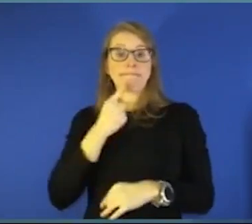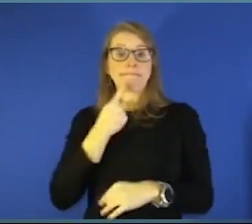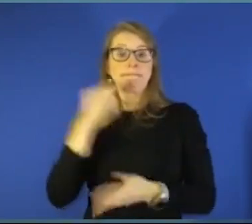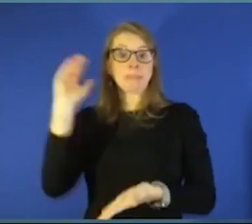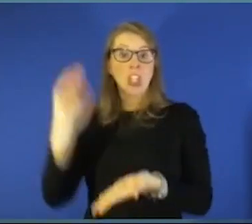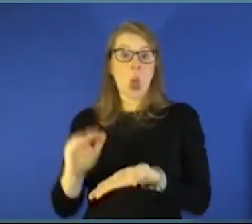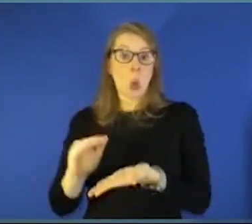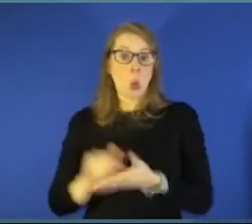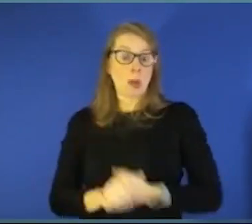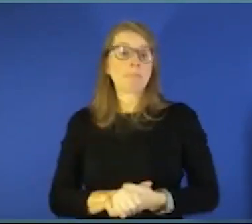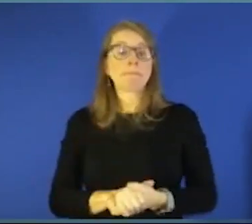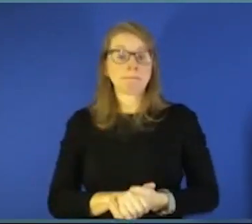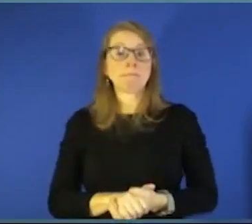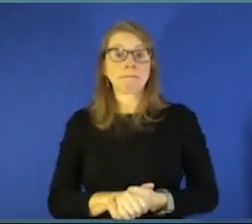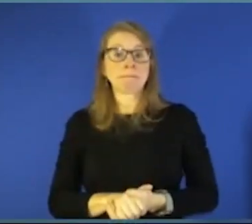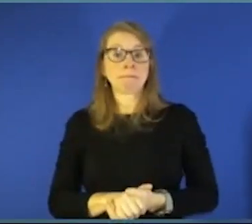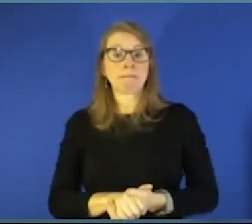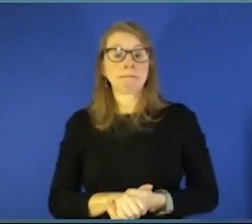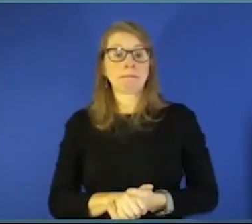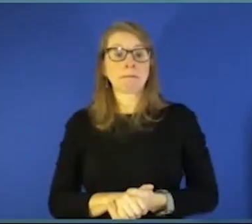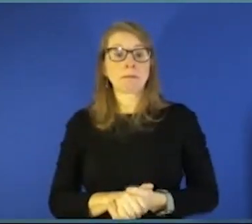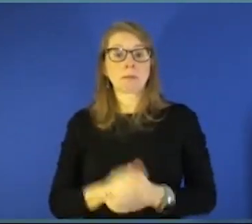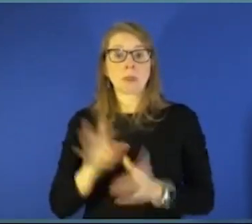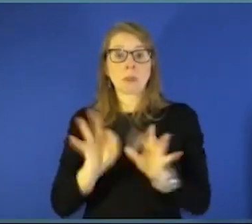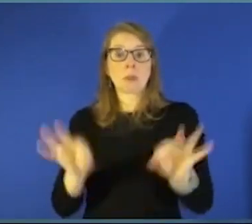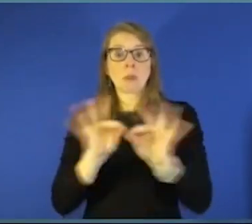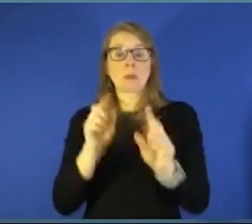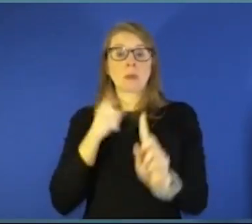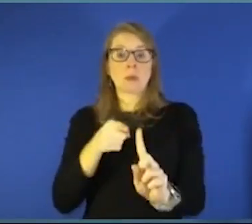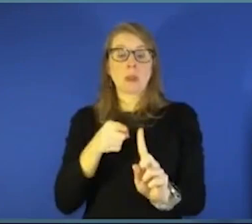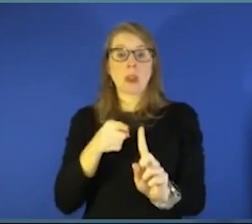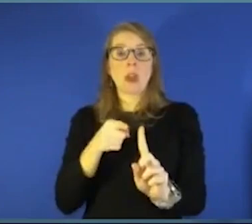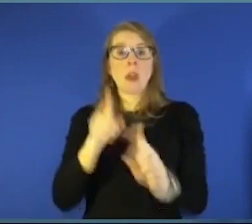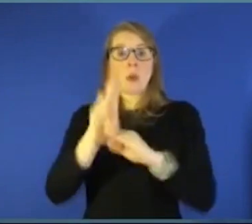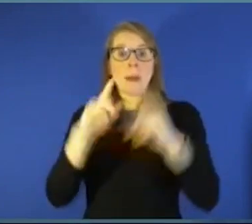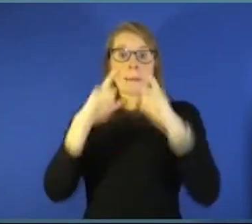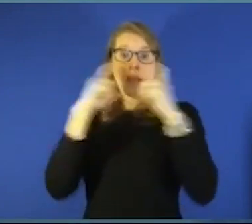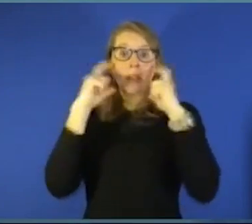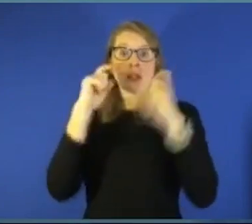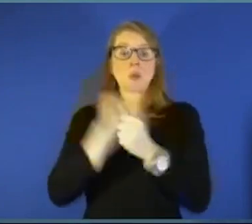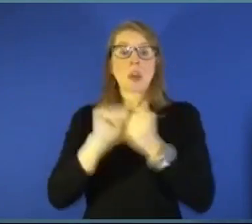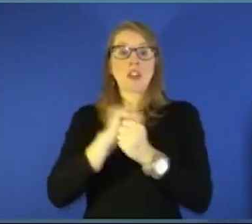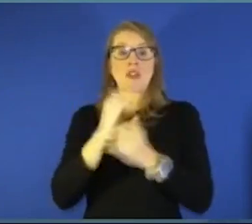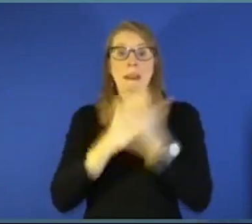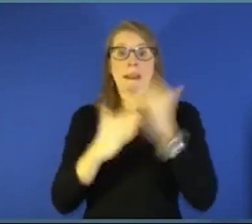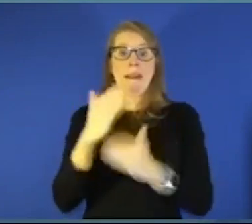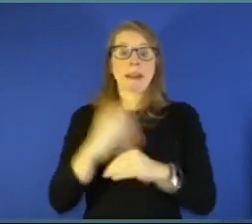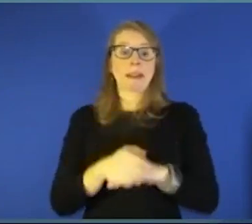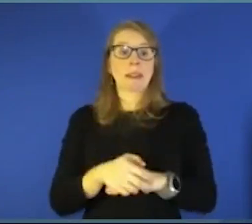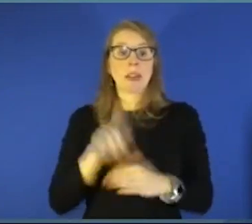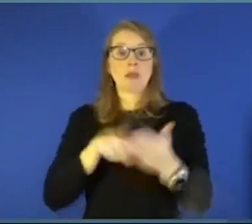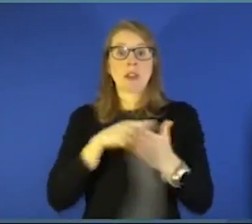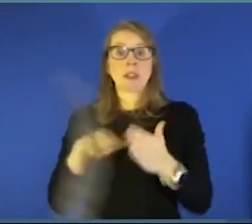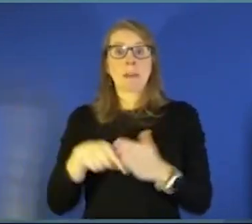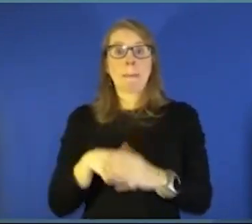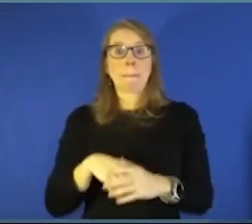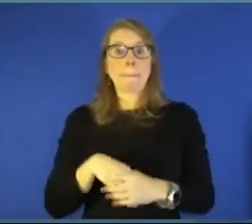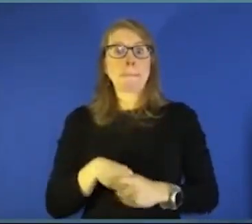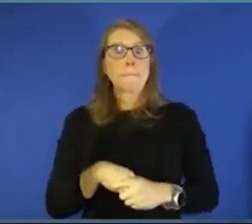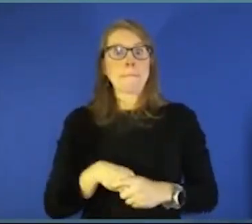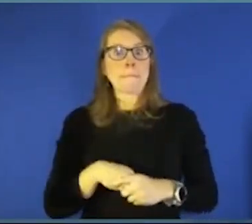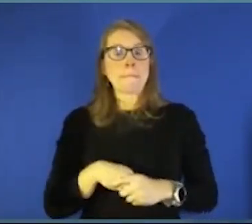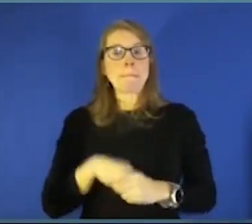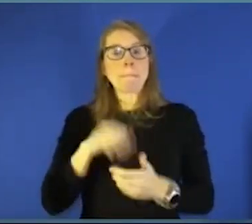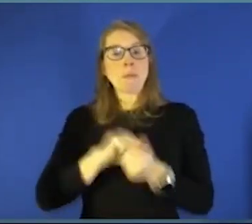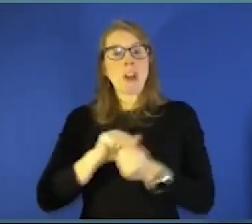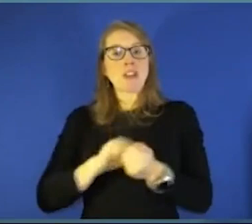low. And that would be the key is wear your mask, wash your hands. I get a lot of criticism for saying wear your mask, but wash your